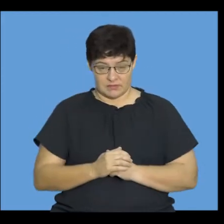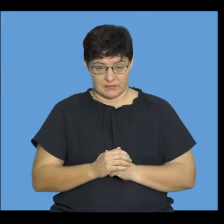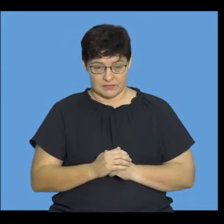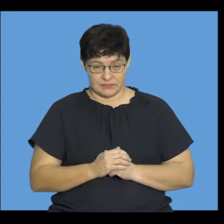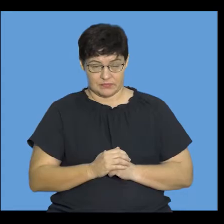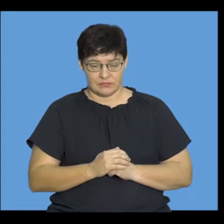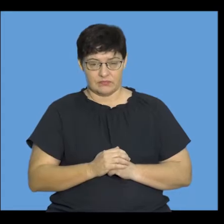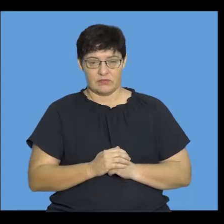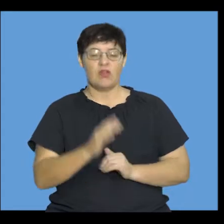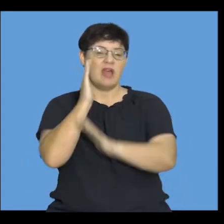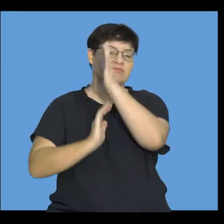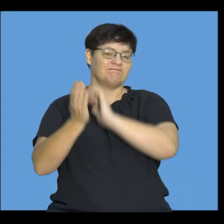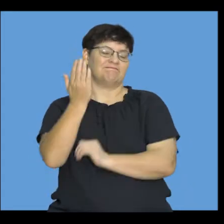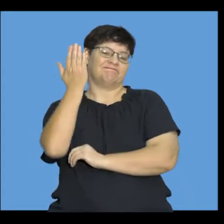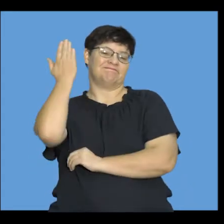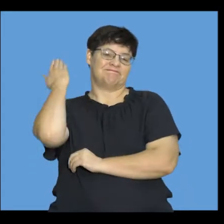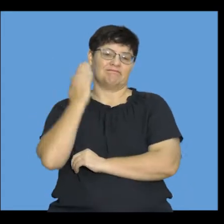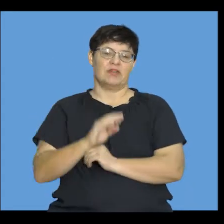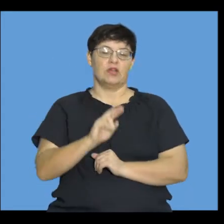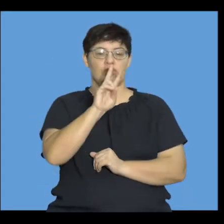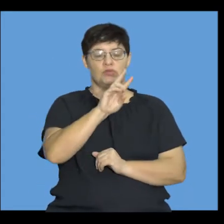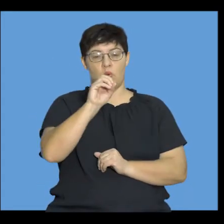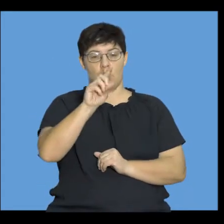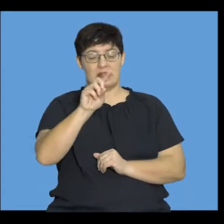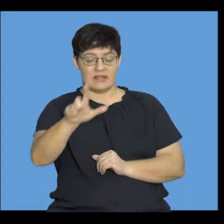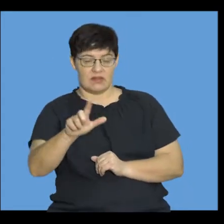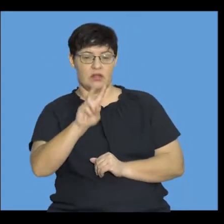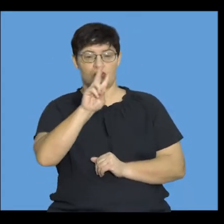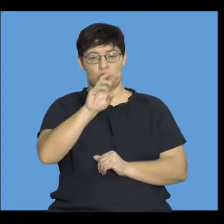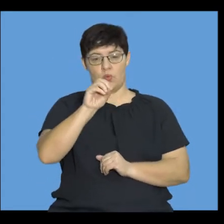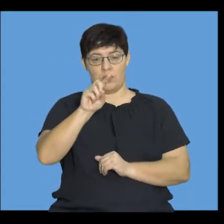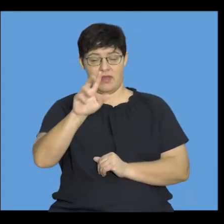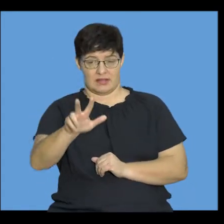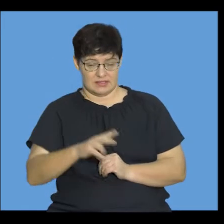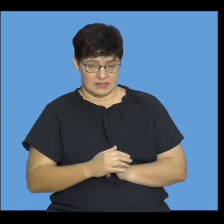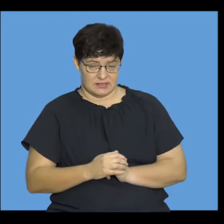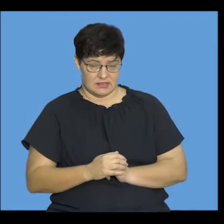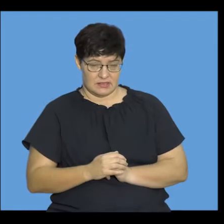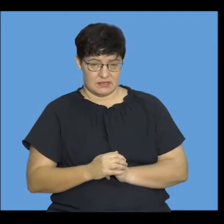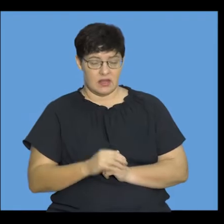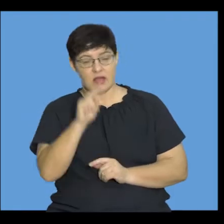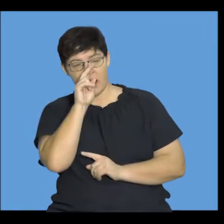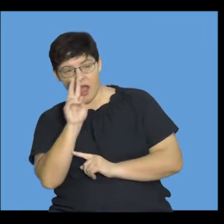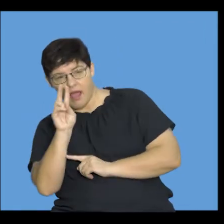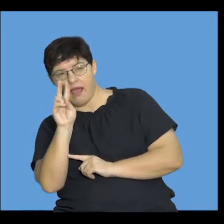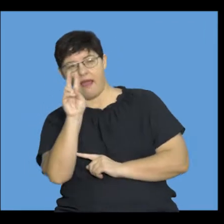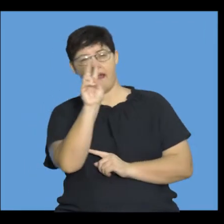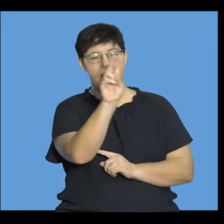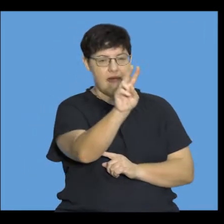back to 2017, 2018, right? And you can see they projected right up